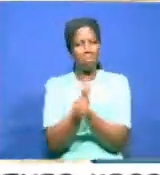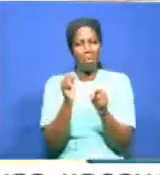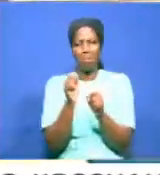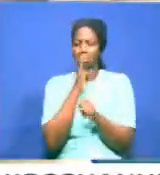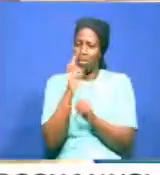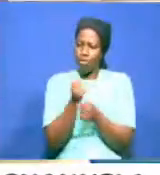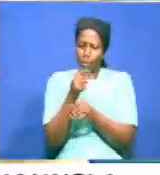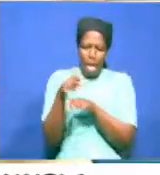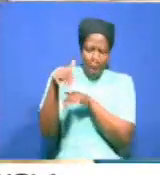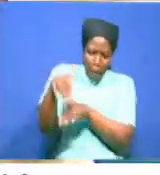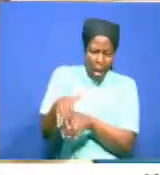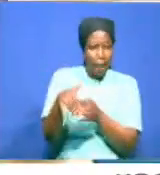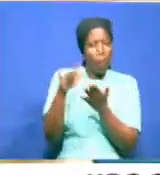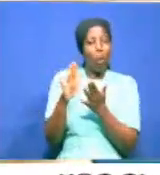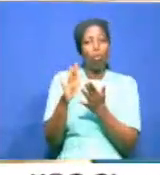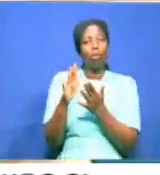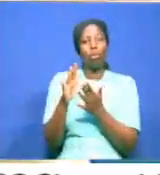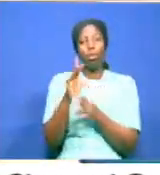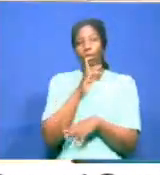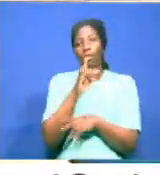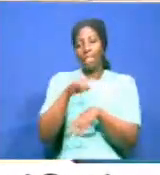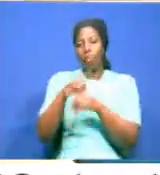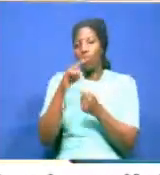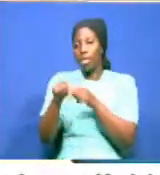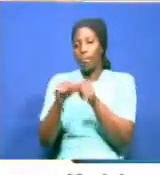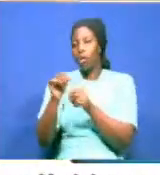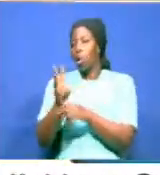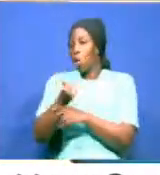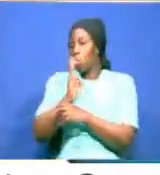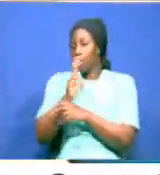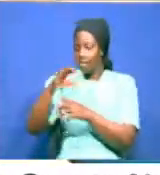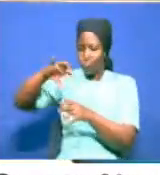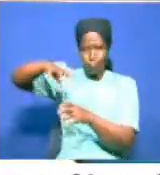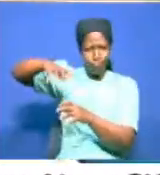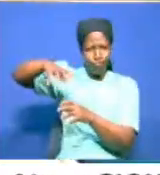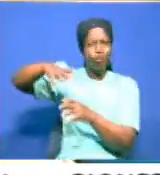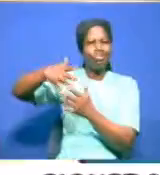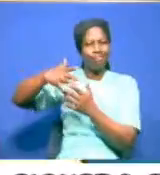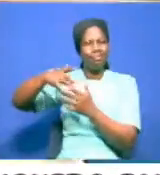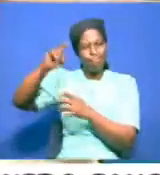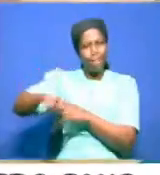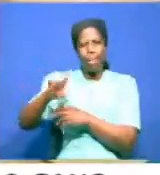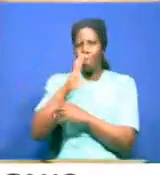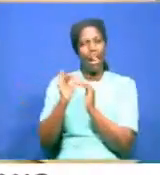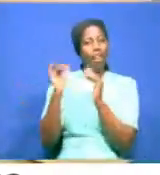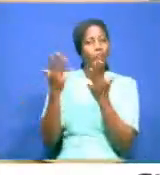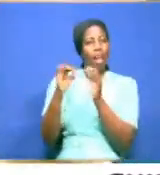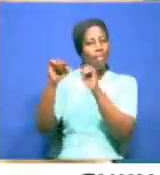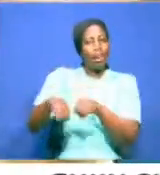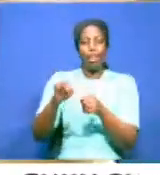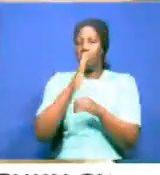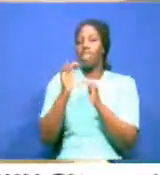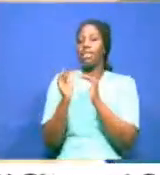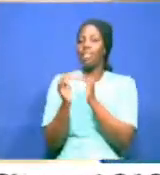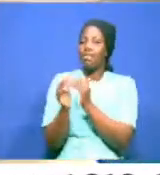to the handstands, then they should be in a level where they can be accessed. And also, when